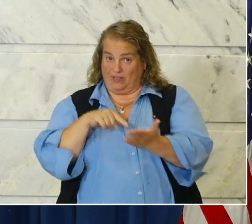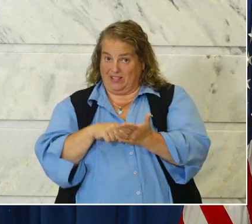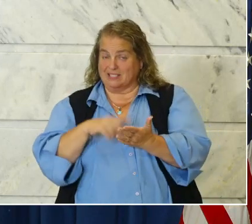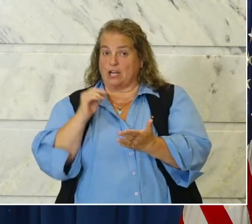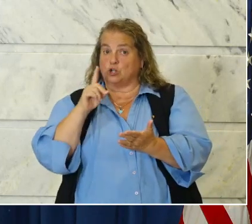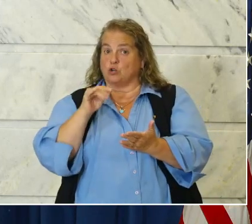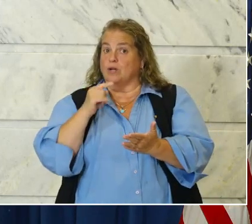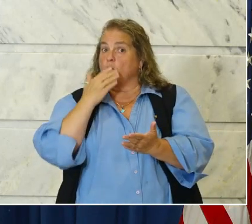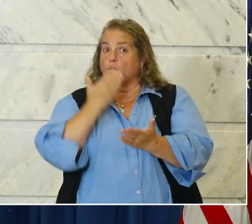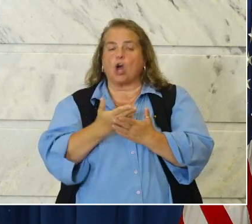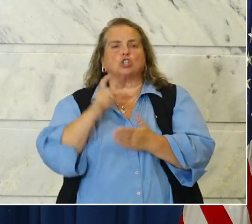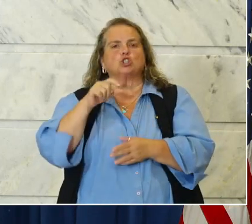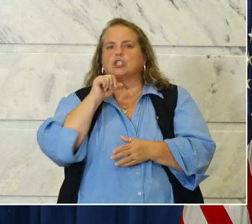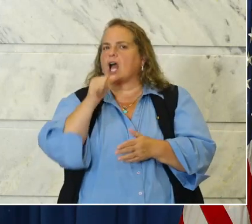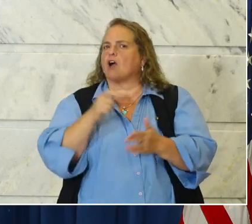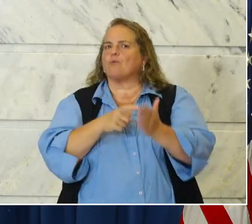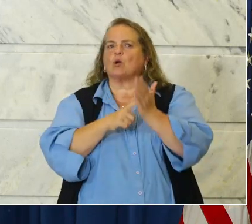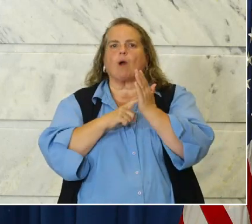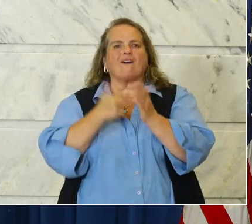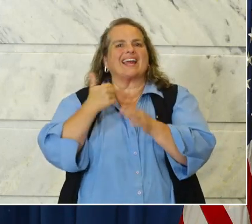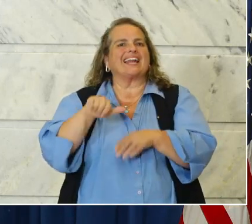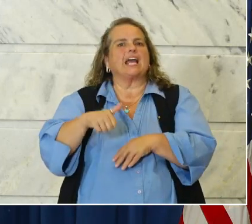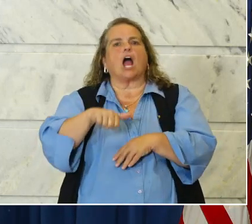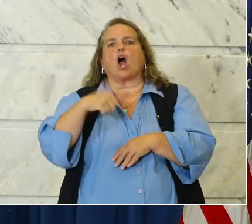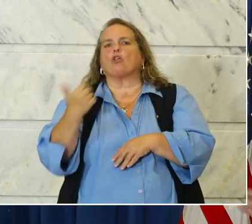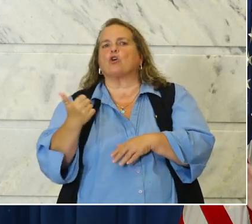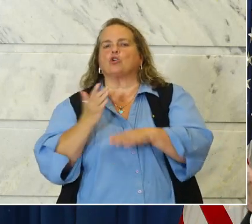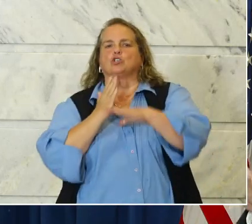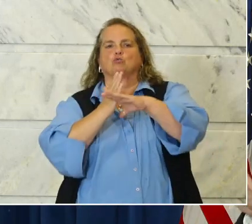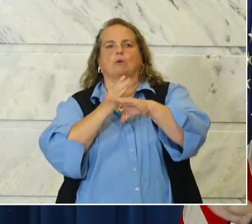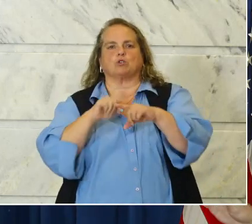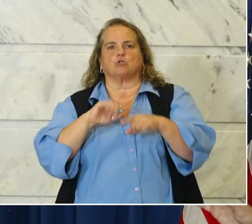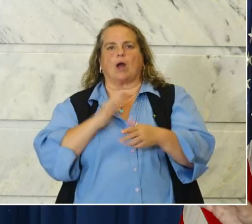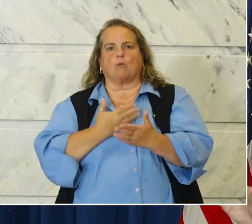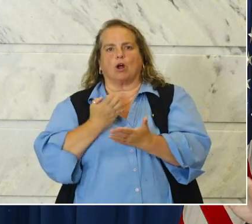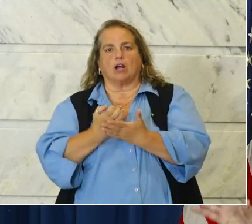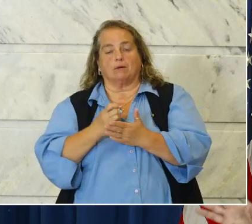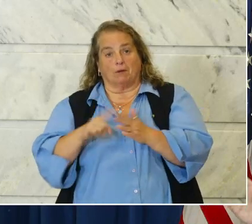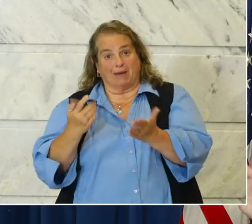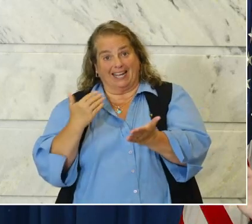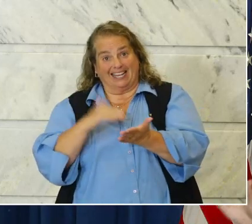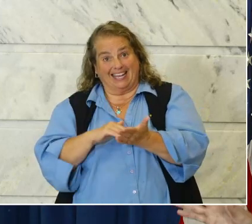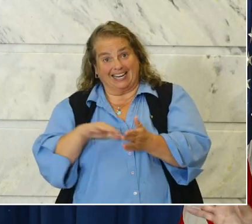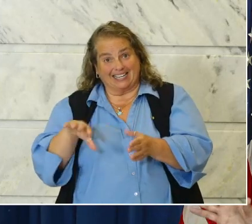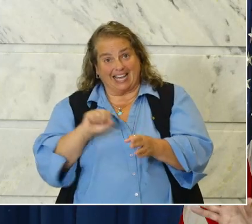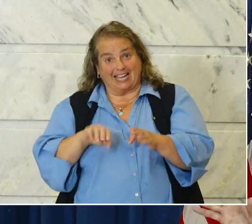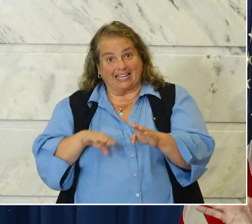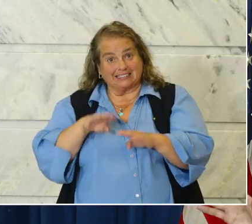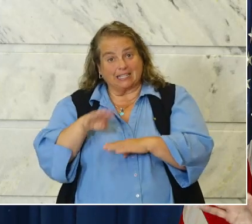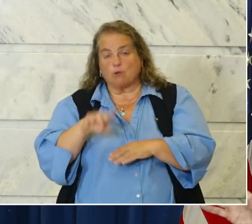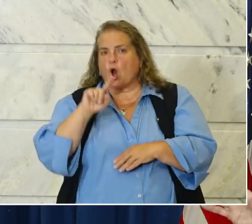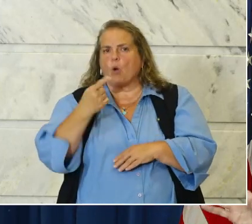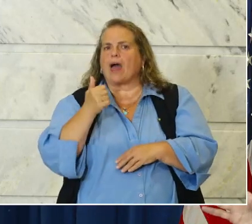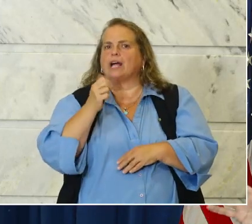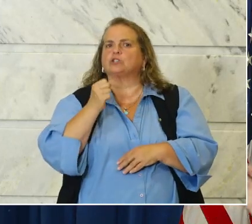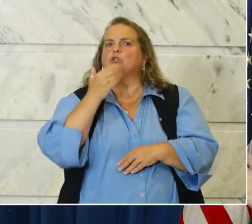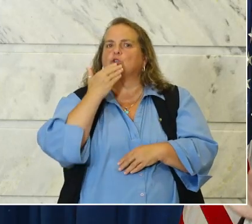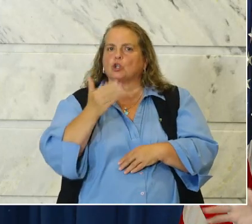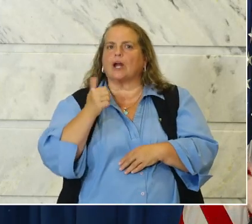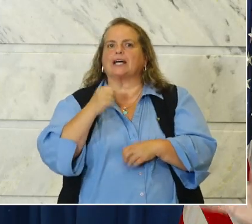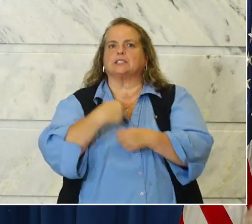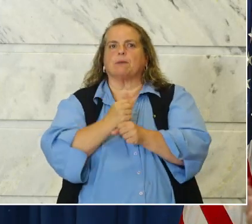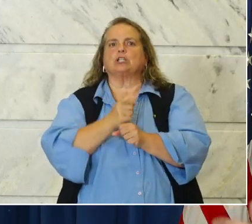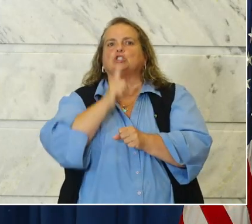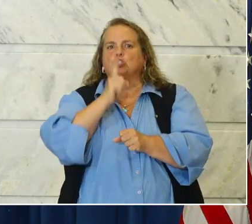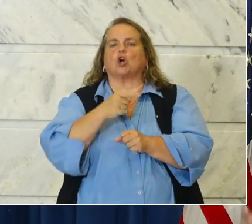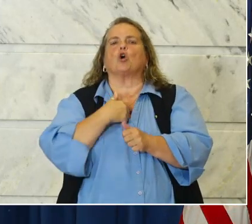require any other disruptions to the economy. But again, taking steps is only as good as making sure